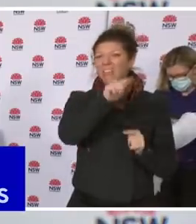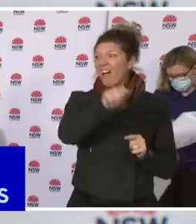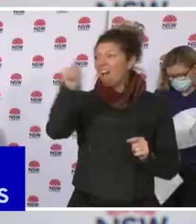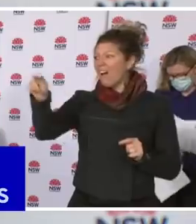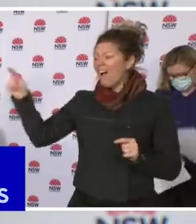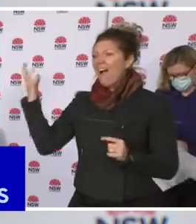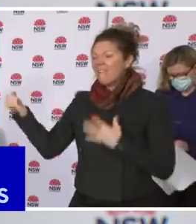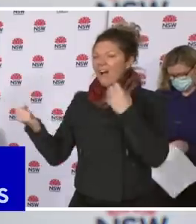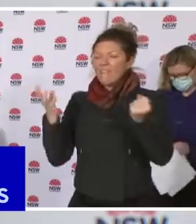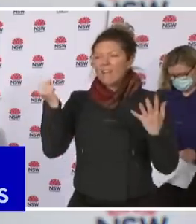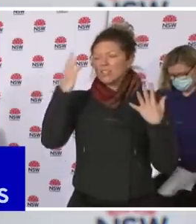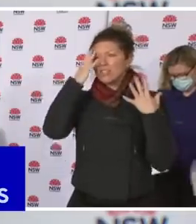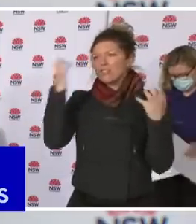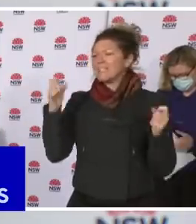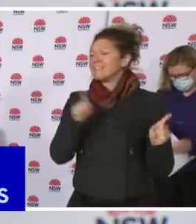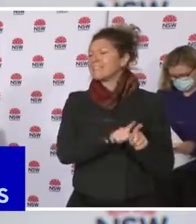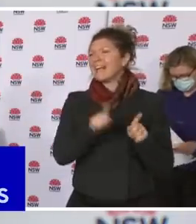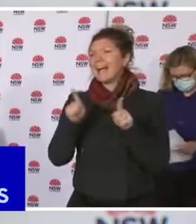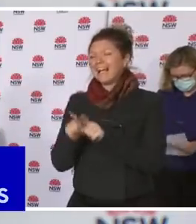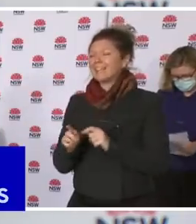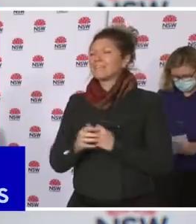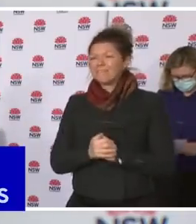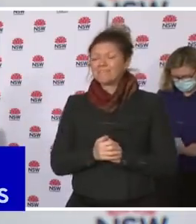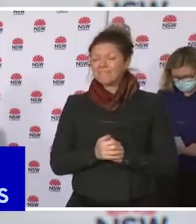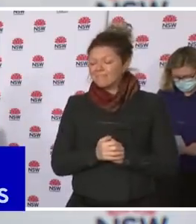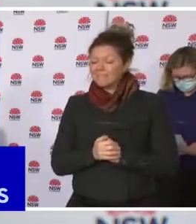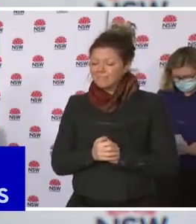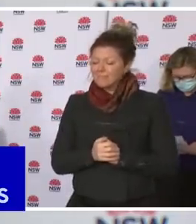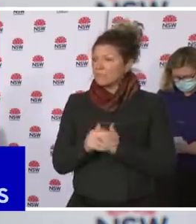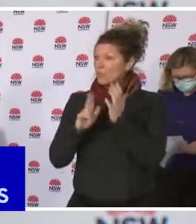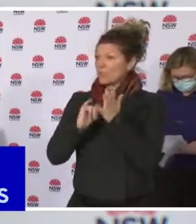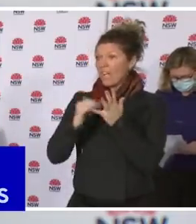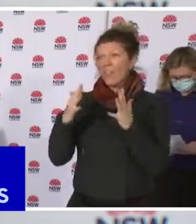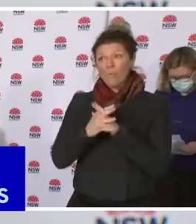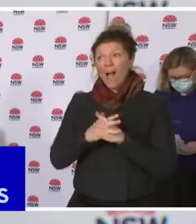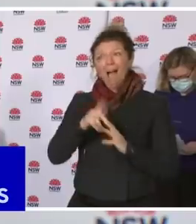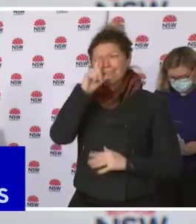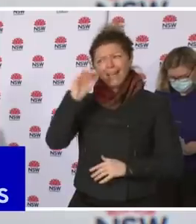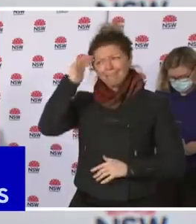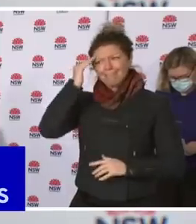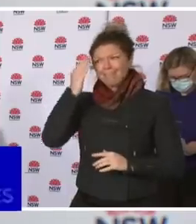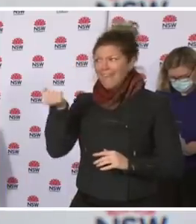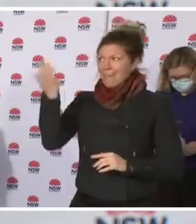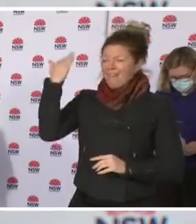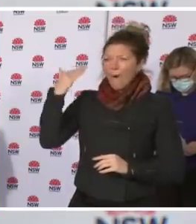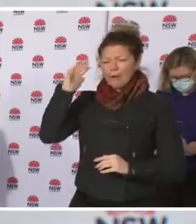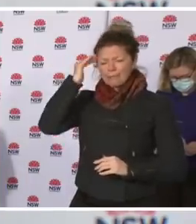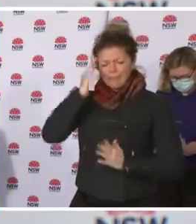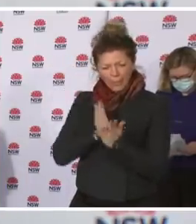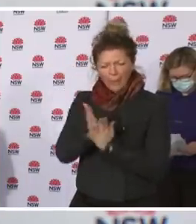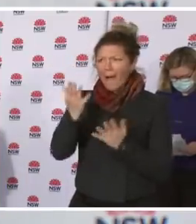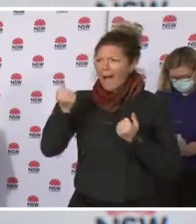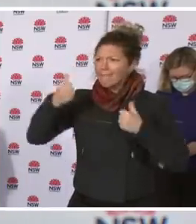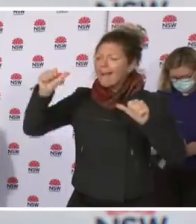know New South Wales is up for the task. I know we can beat this thing. But it does mean us listening to those